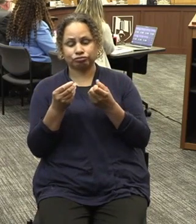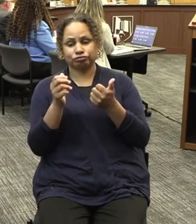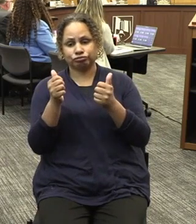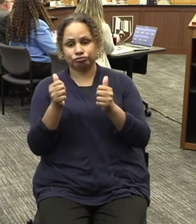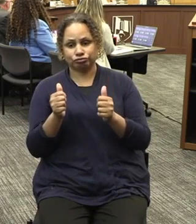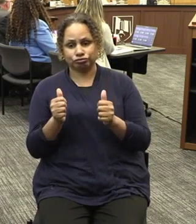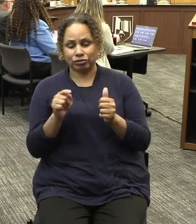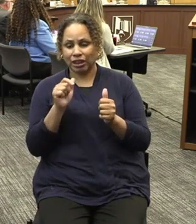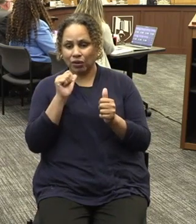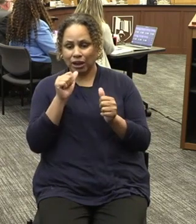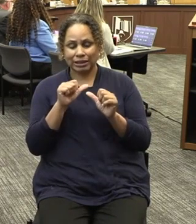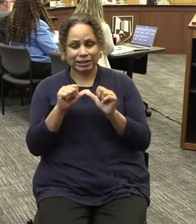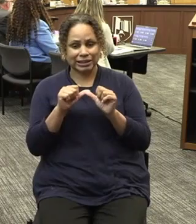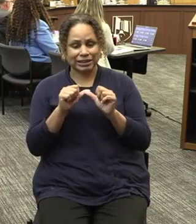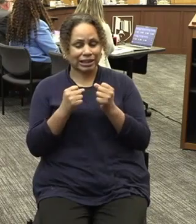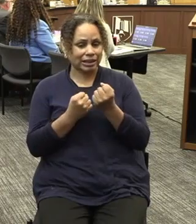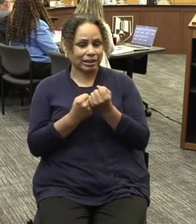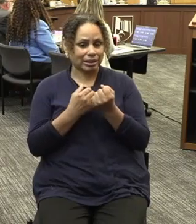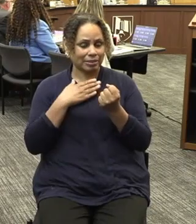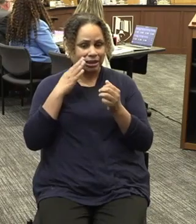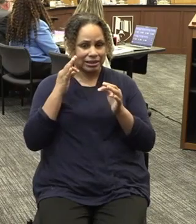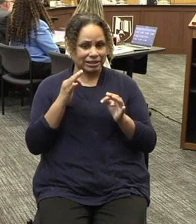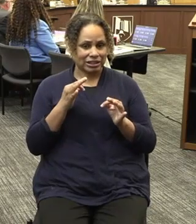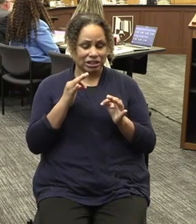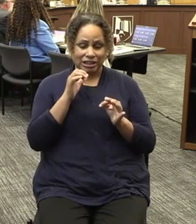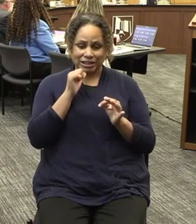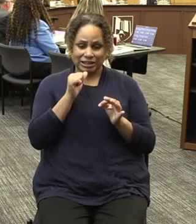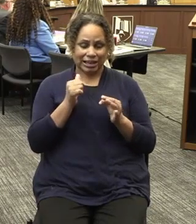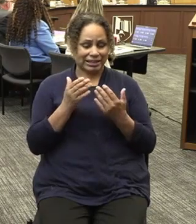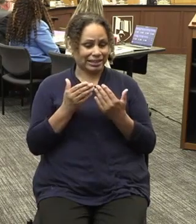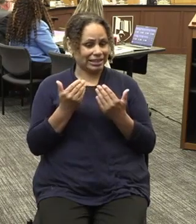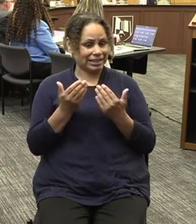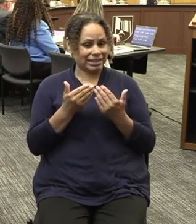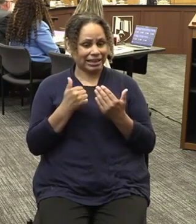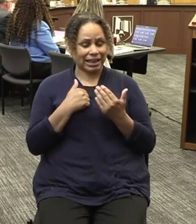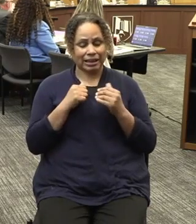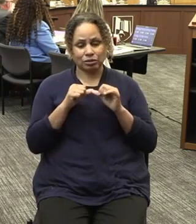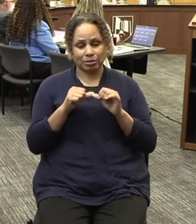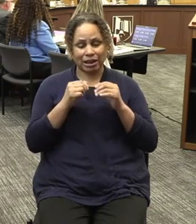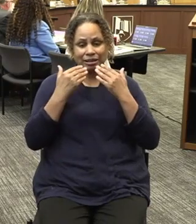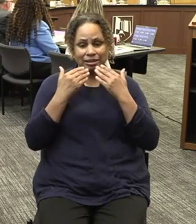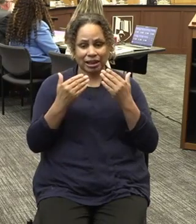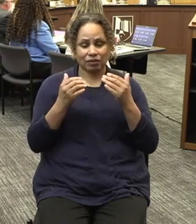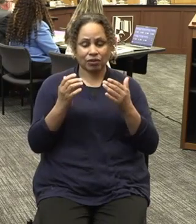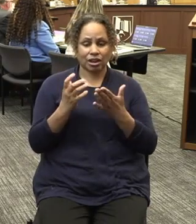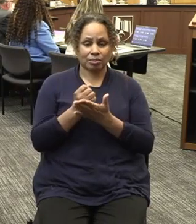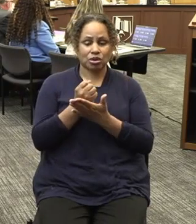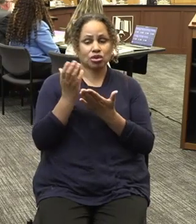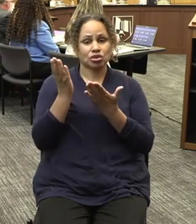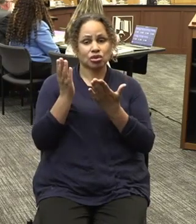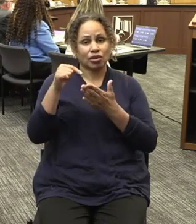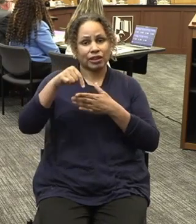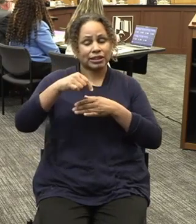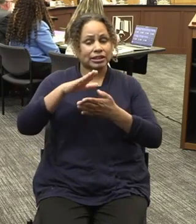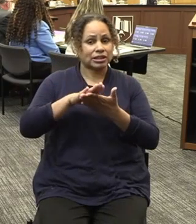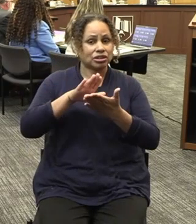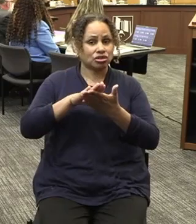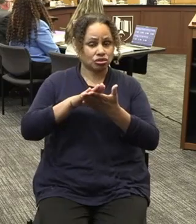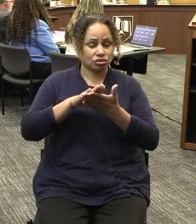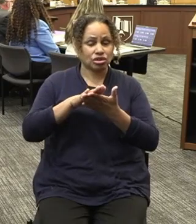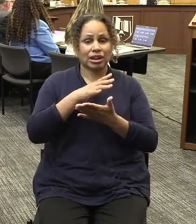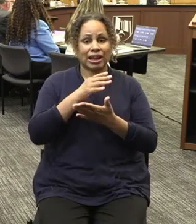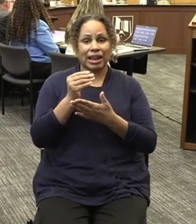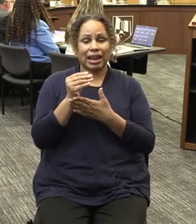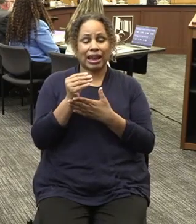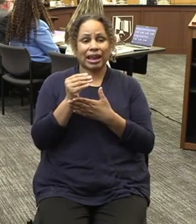upheld. My decision is not made lightly. I remain deeply grateful for the opportunity to serve this institution and